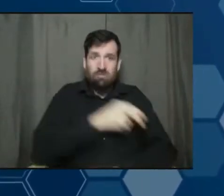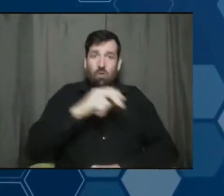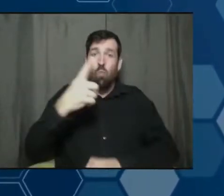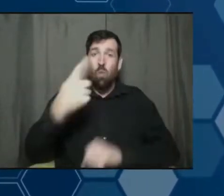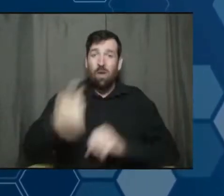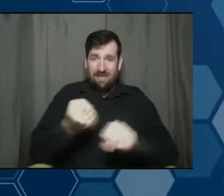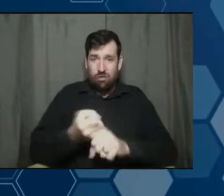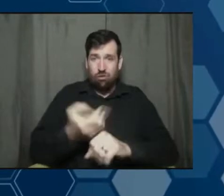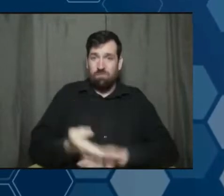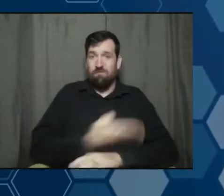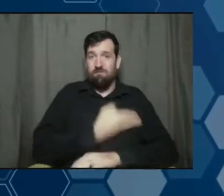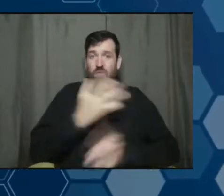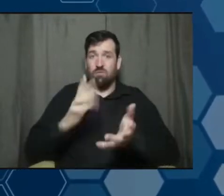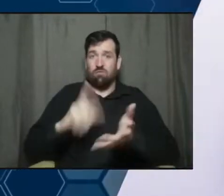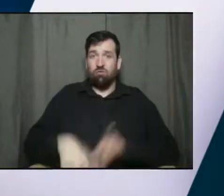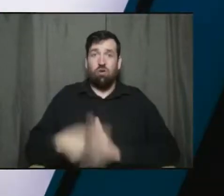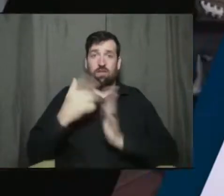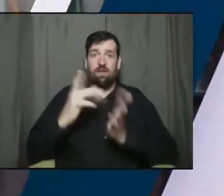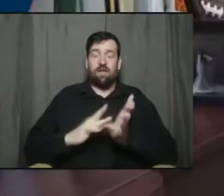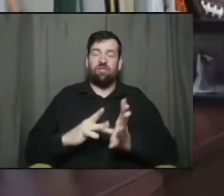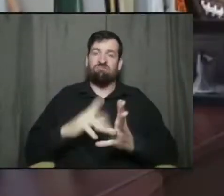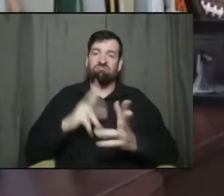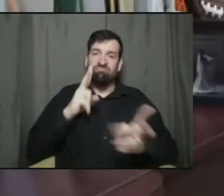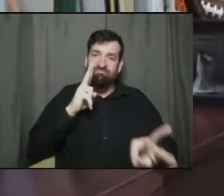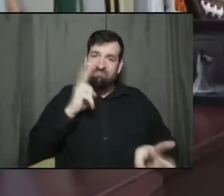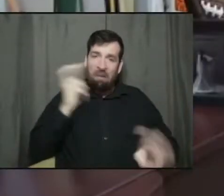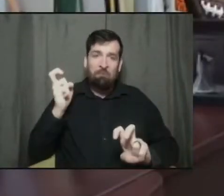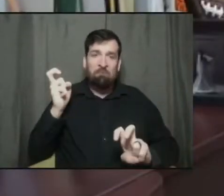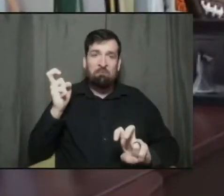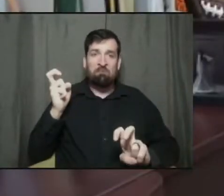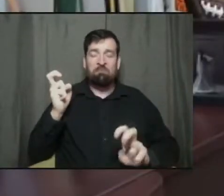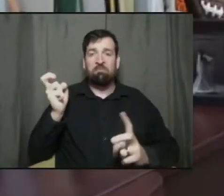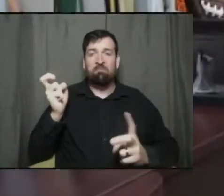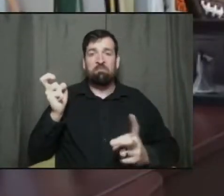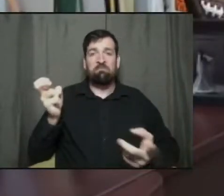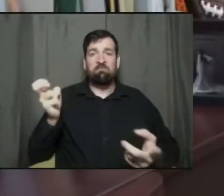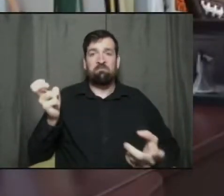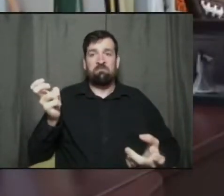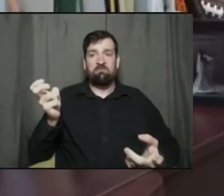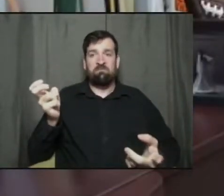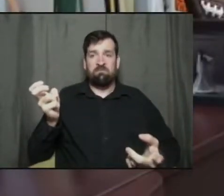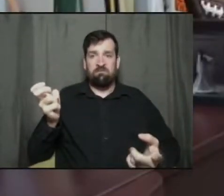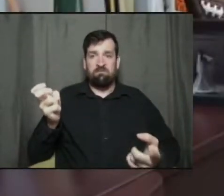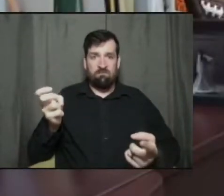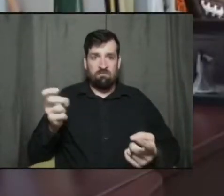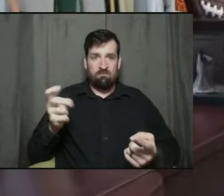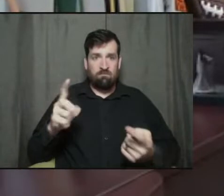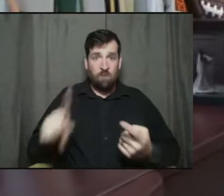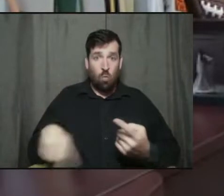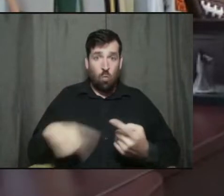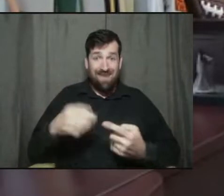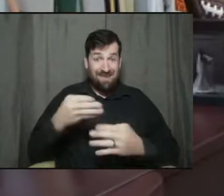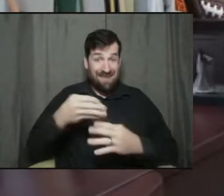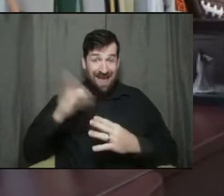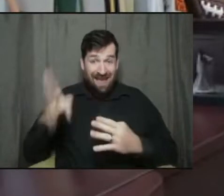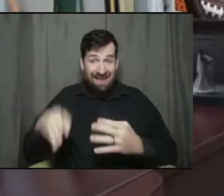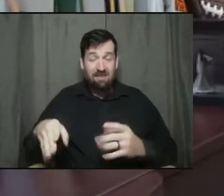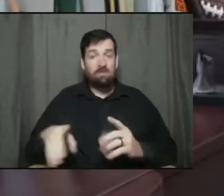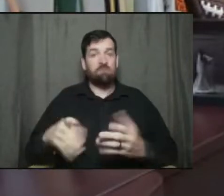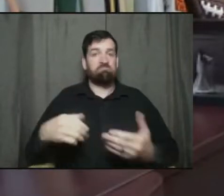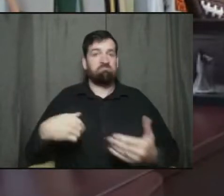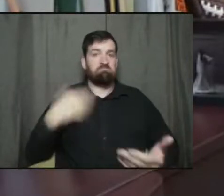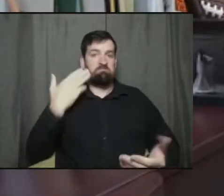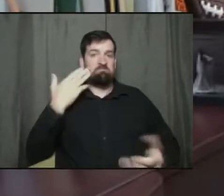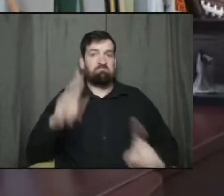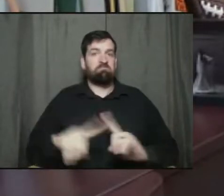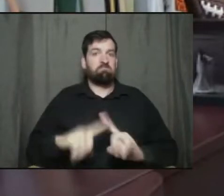was, deathly ill. And, I didn't know when the end was, but I felt it was